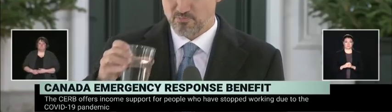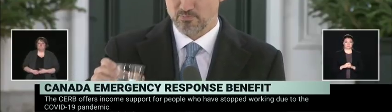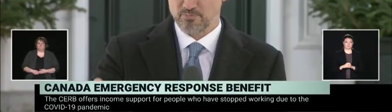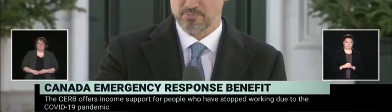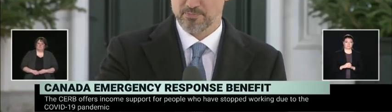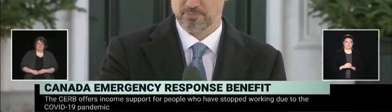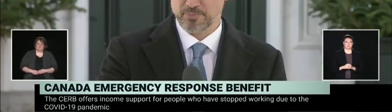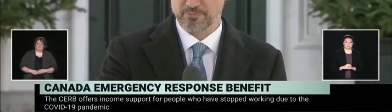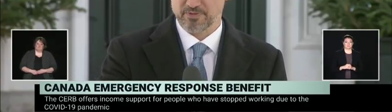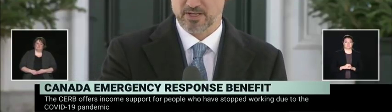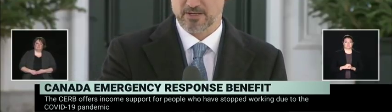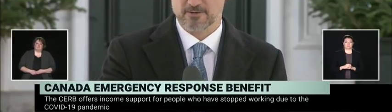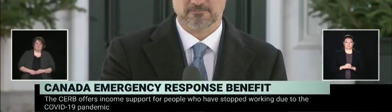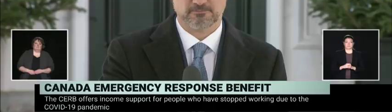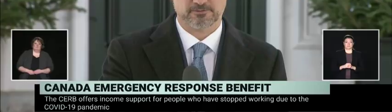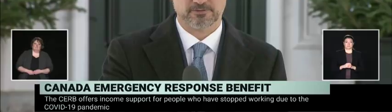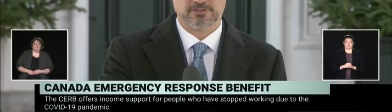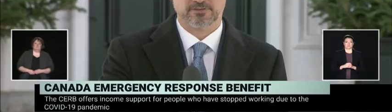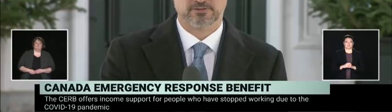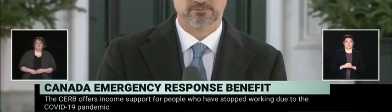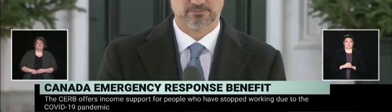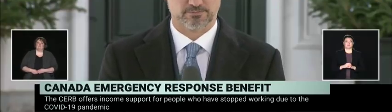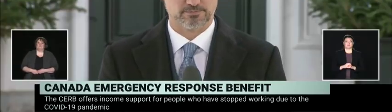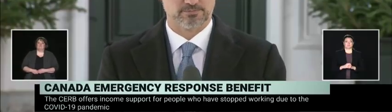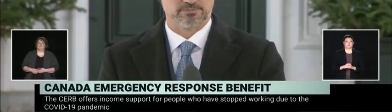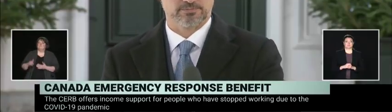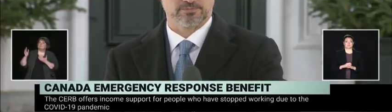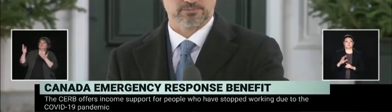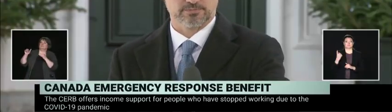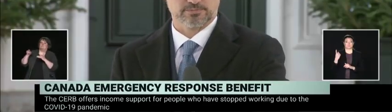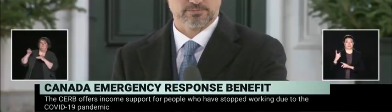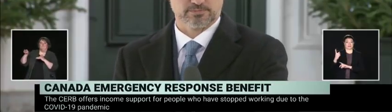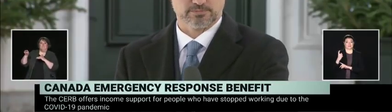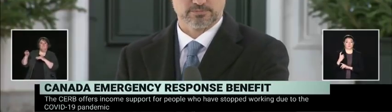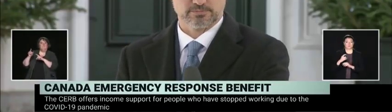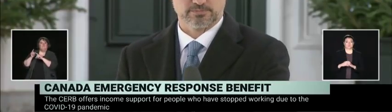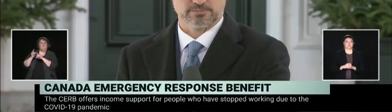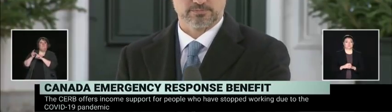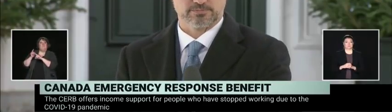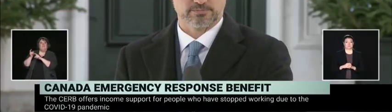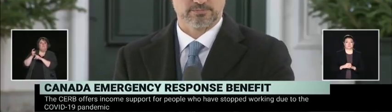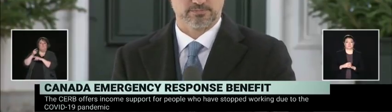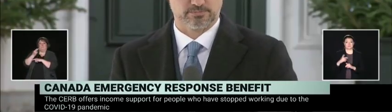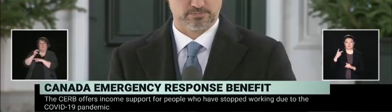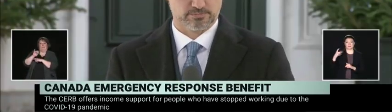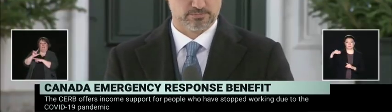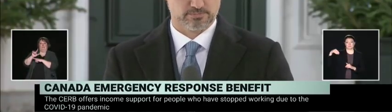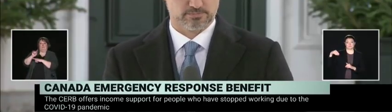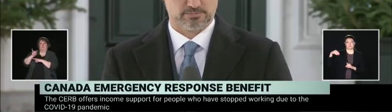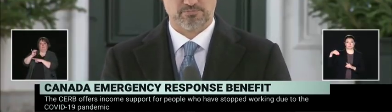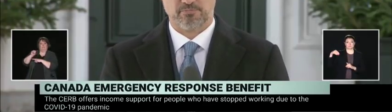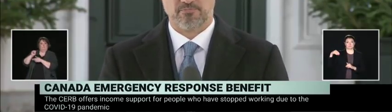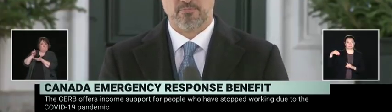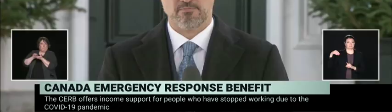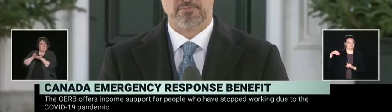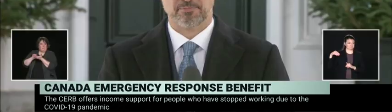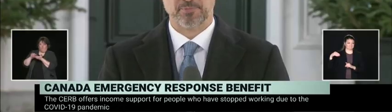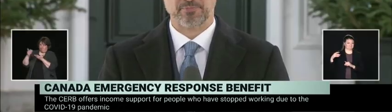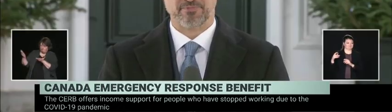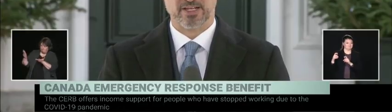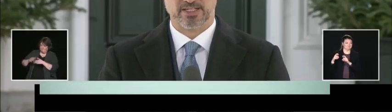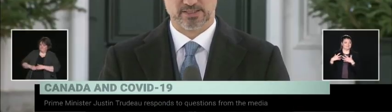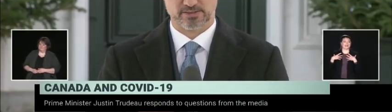Merci. Thank you. The first question is from Peter Mazaru from the Hill Times. Your line is now